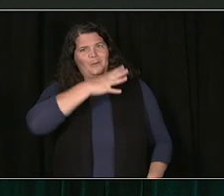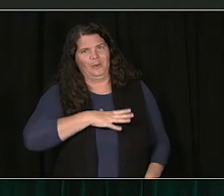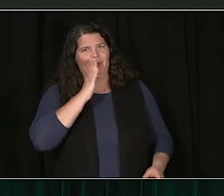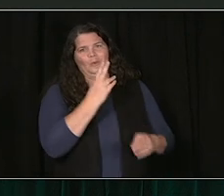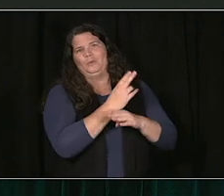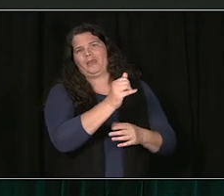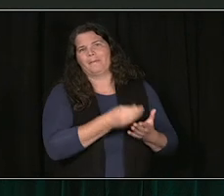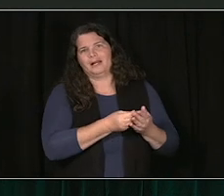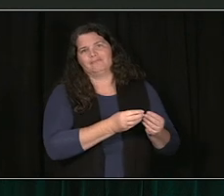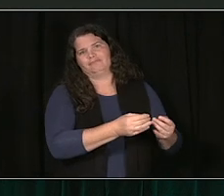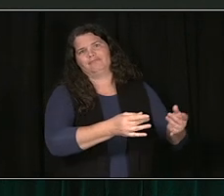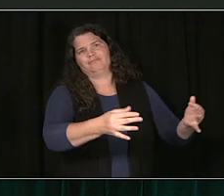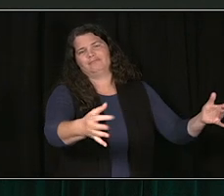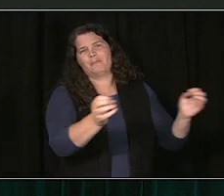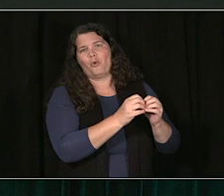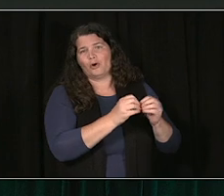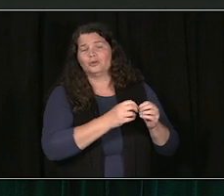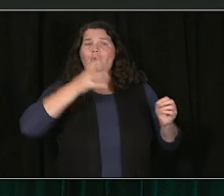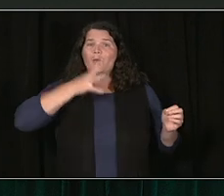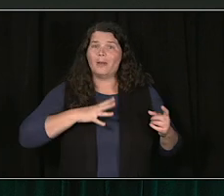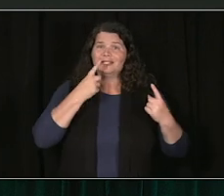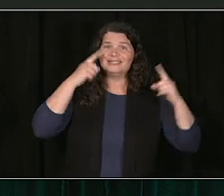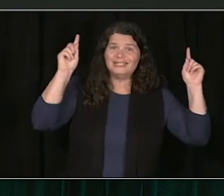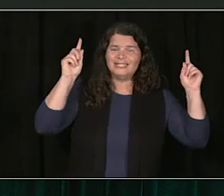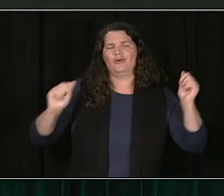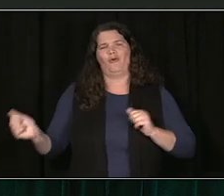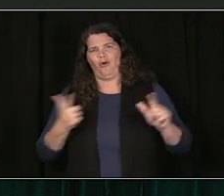So when women succeed, everyone succeeds.